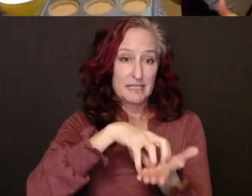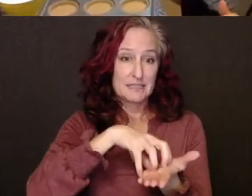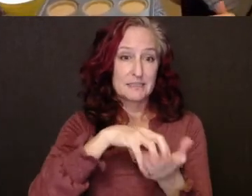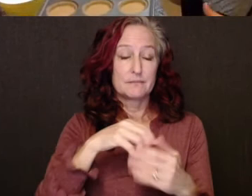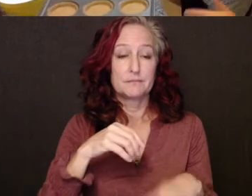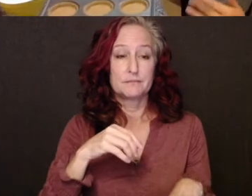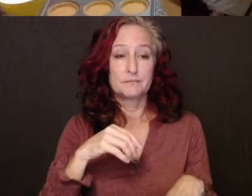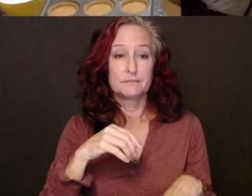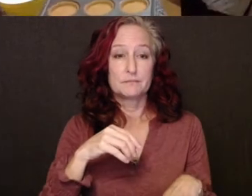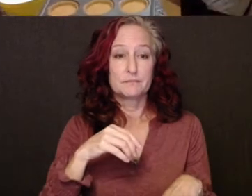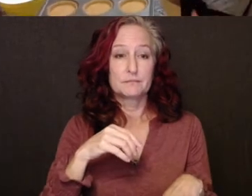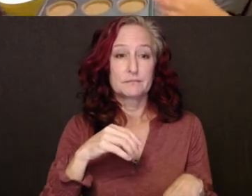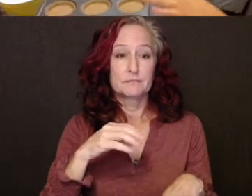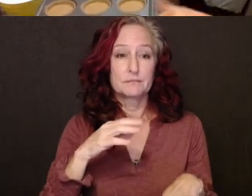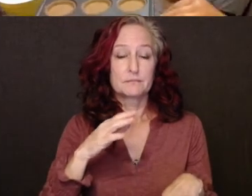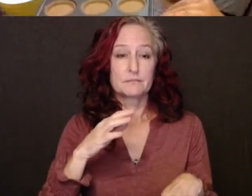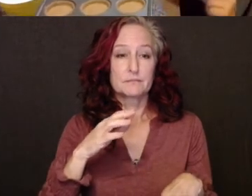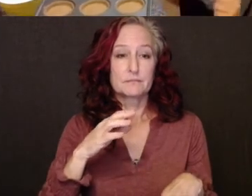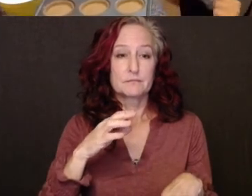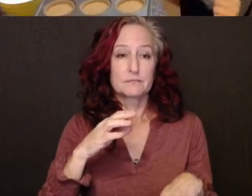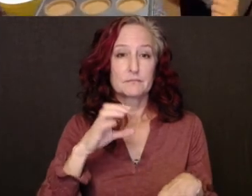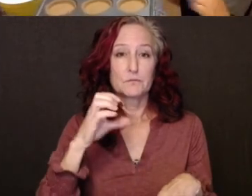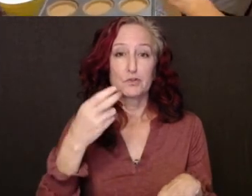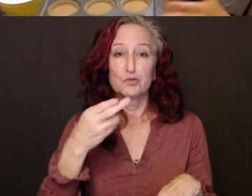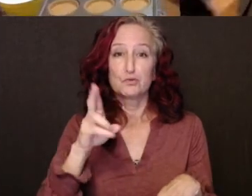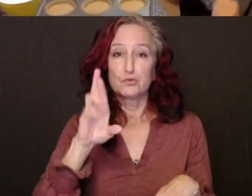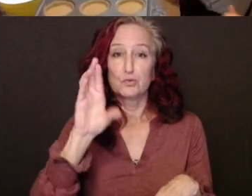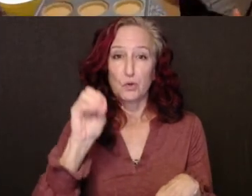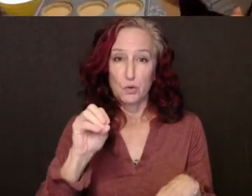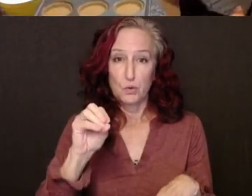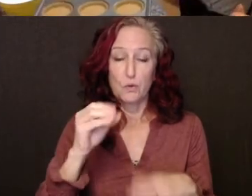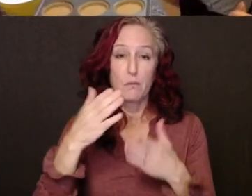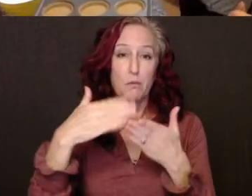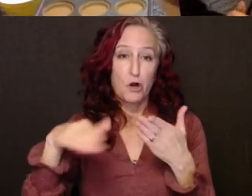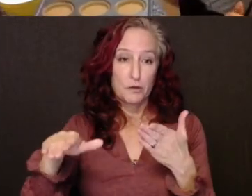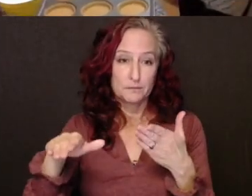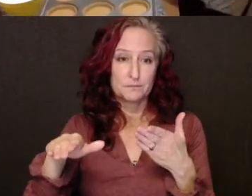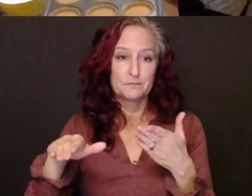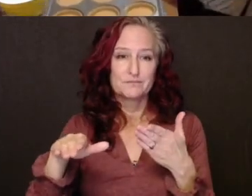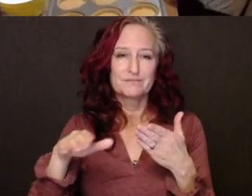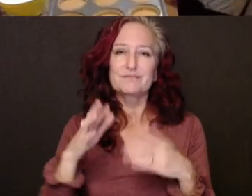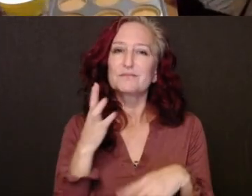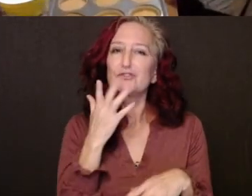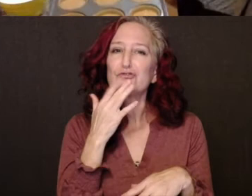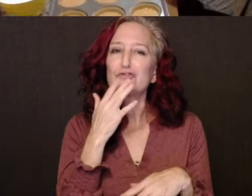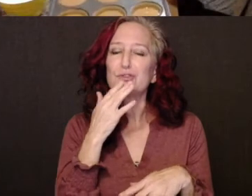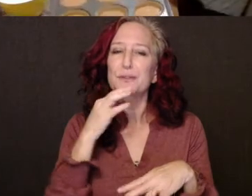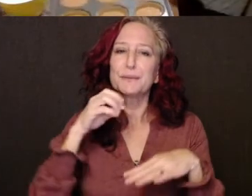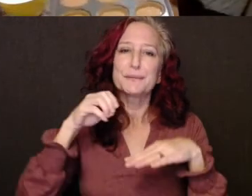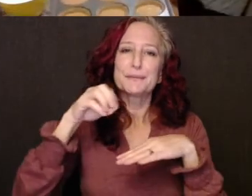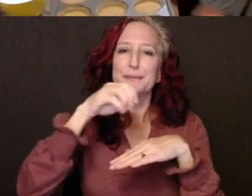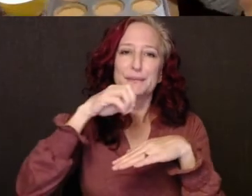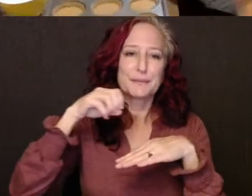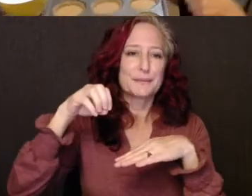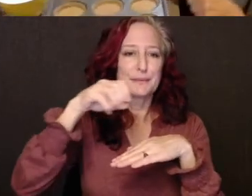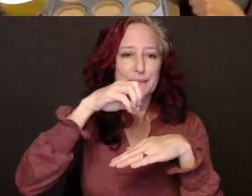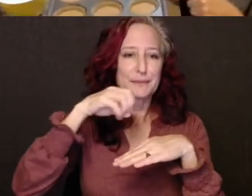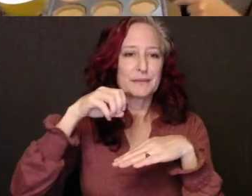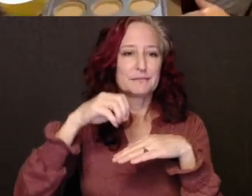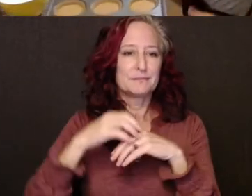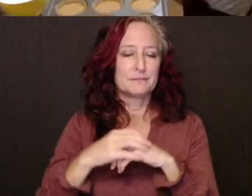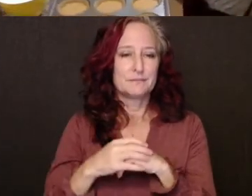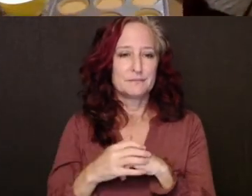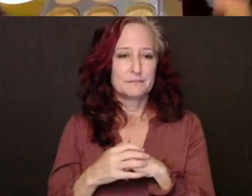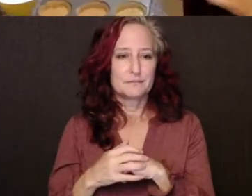as long as you have them in the right place, the dome will be pretty good. Let me see. And for